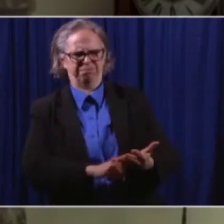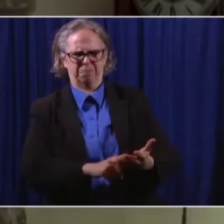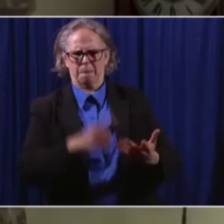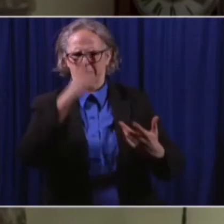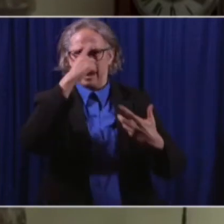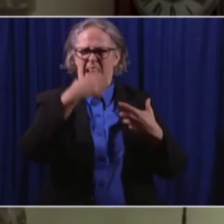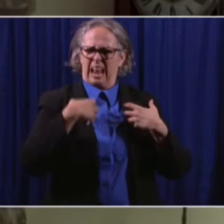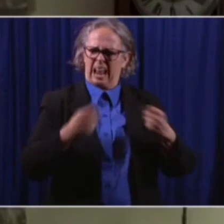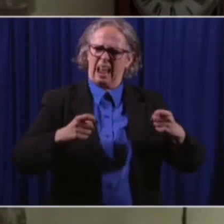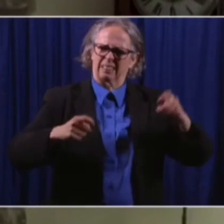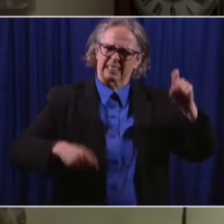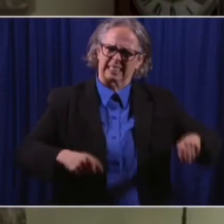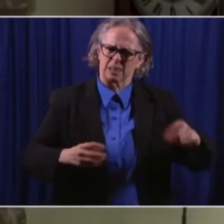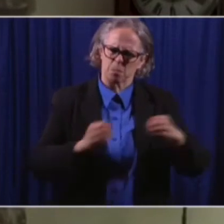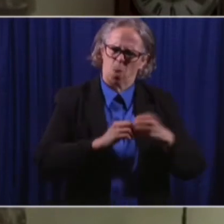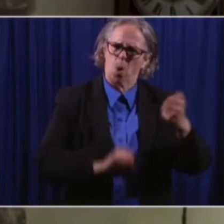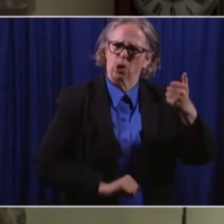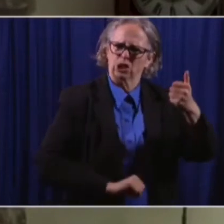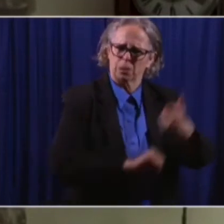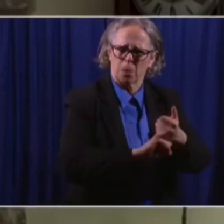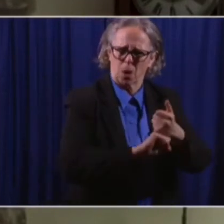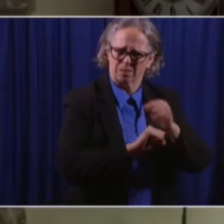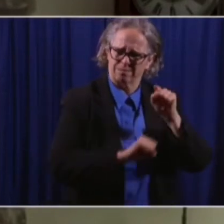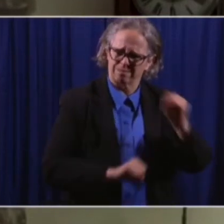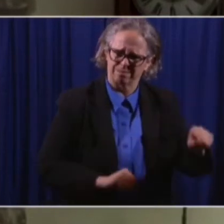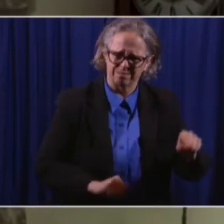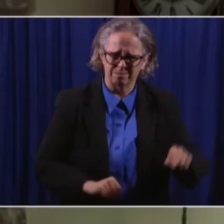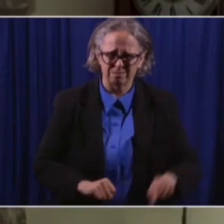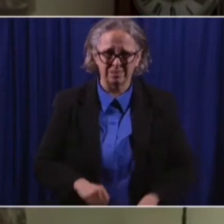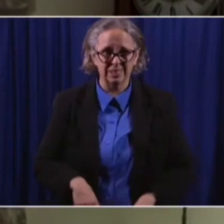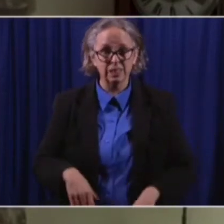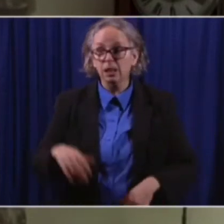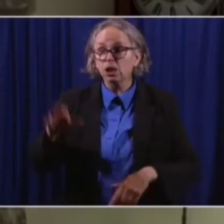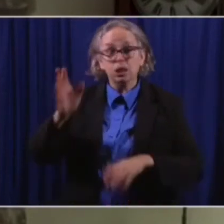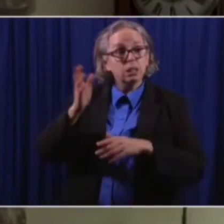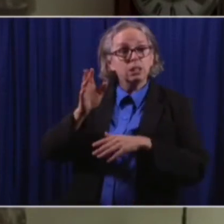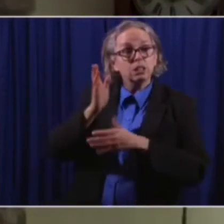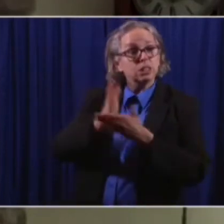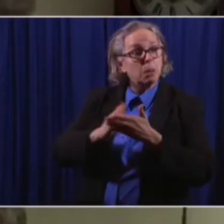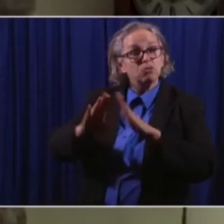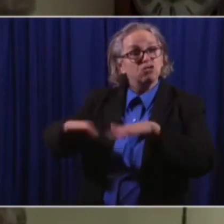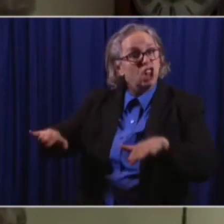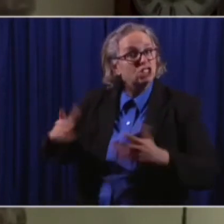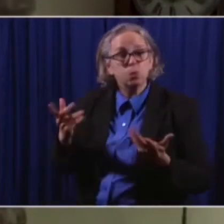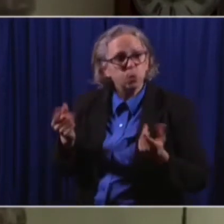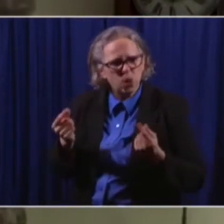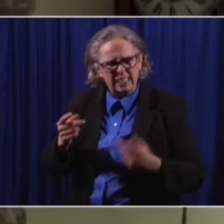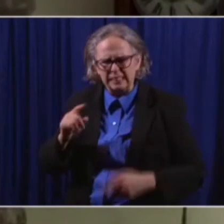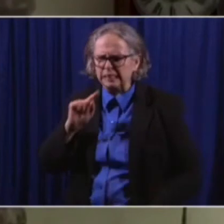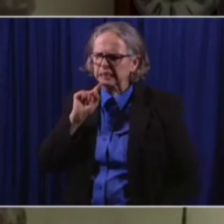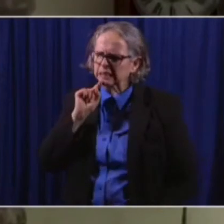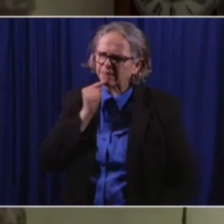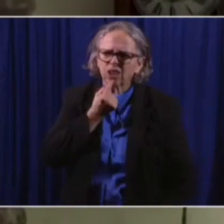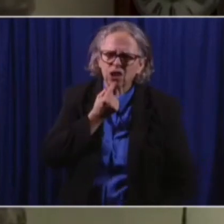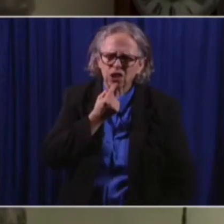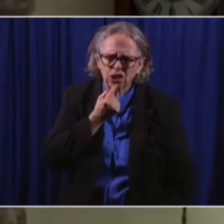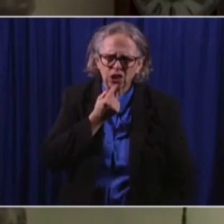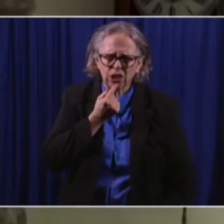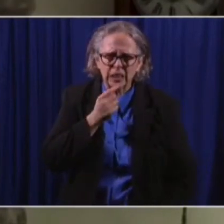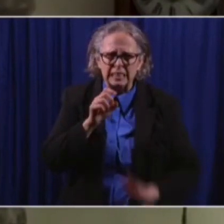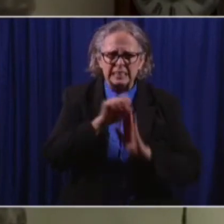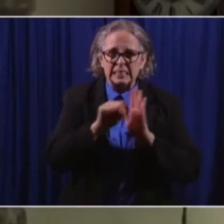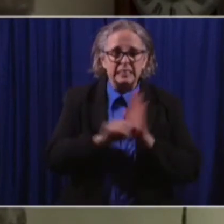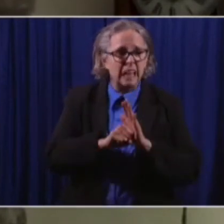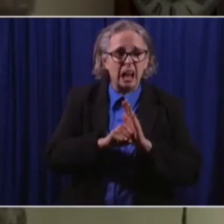For some youth, their needs are so intensive that we don't have the types of care within the state of Ohio that meet their needs.